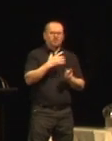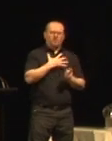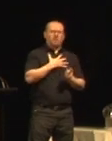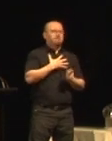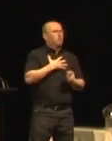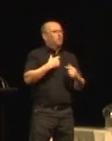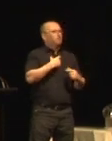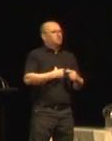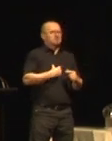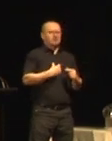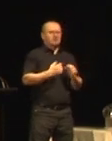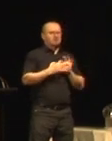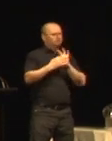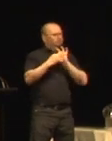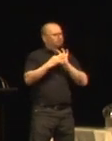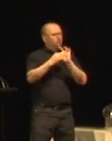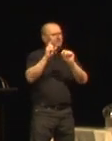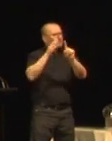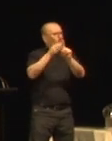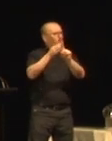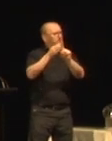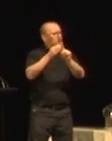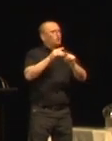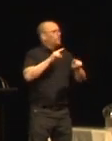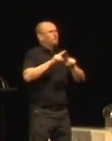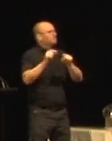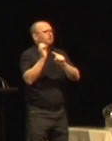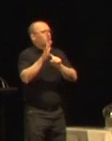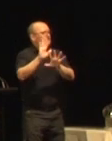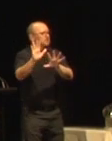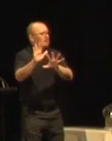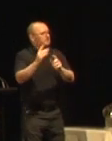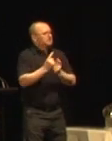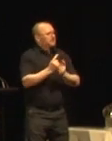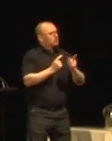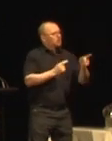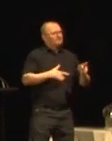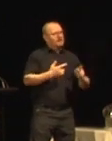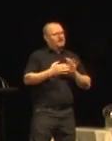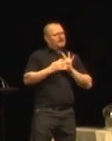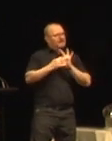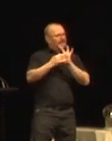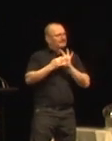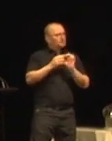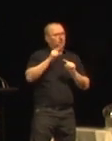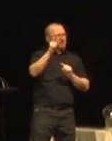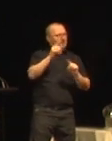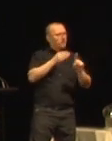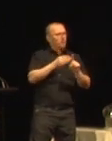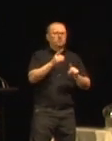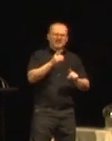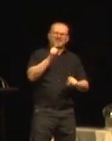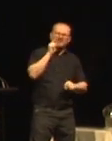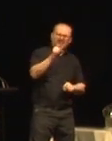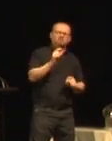personally. Not the best one, but one that you could tell a story about as a human being. And I'm just